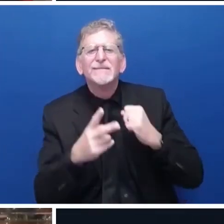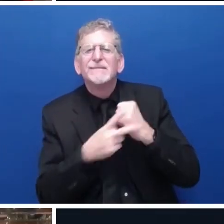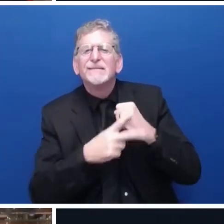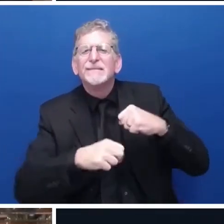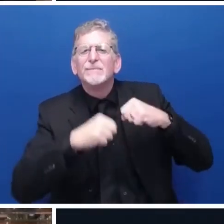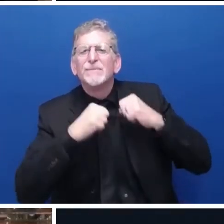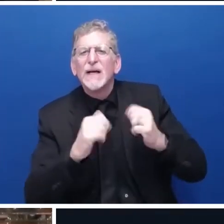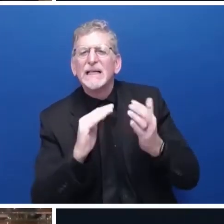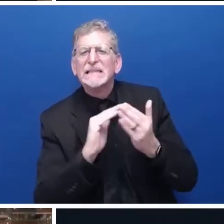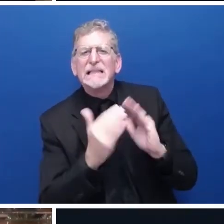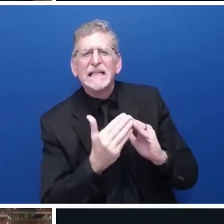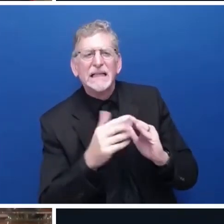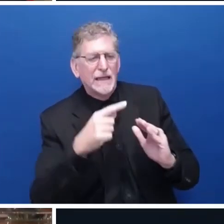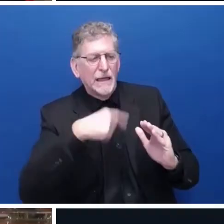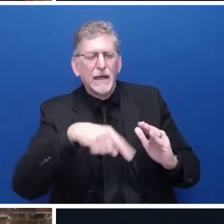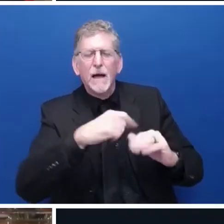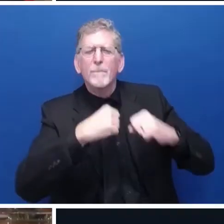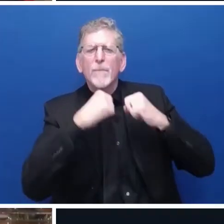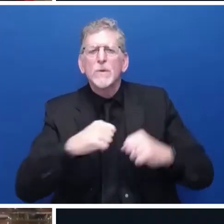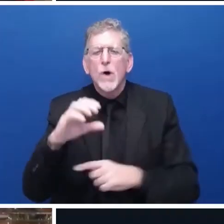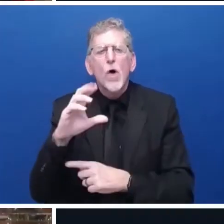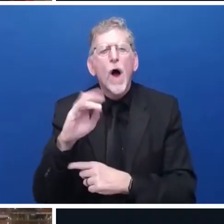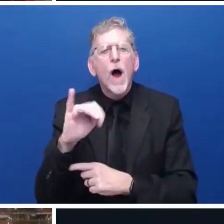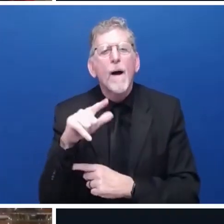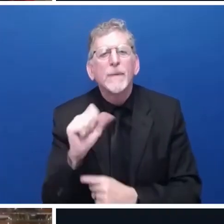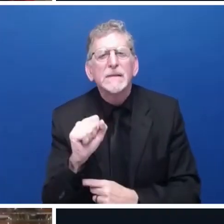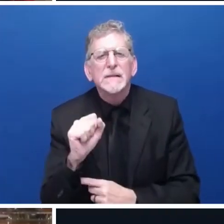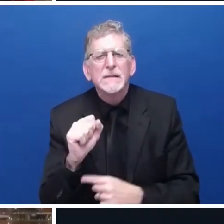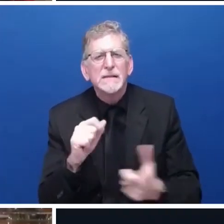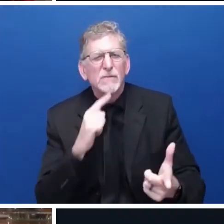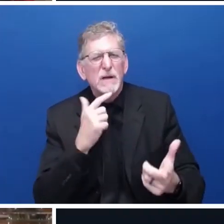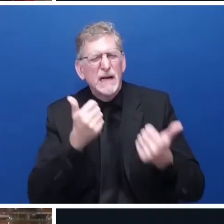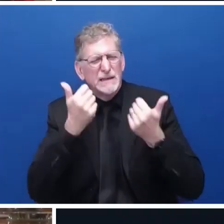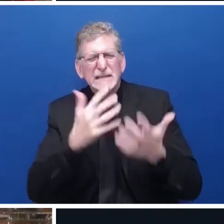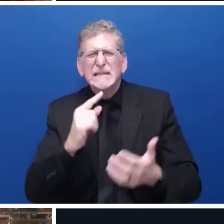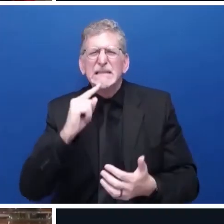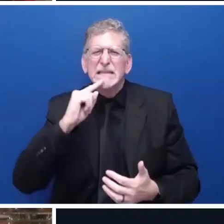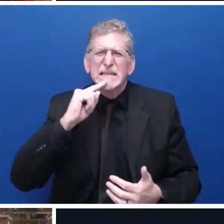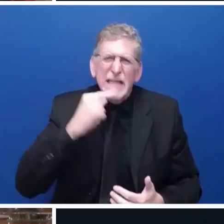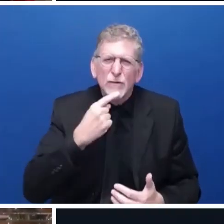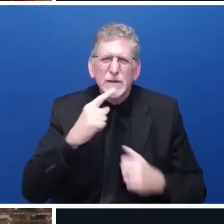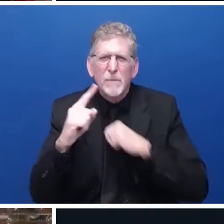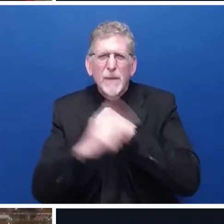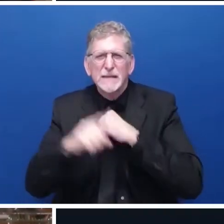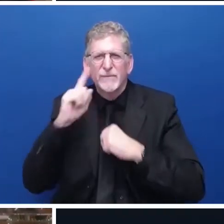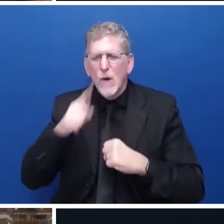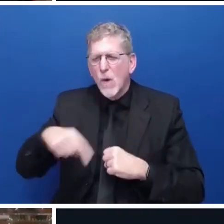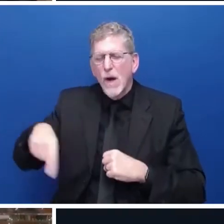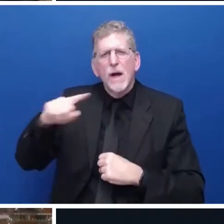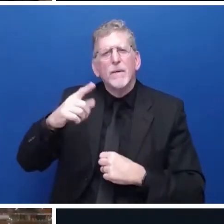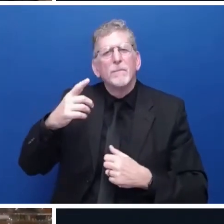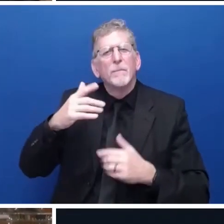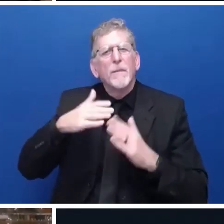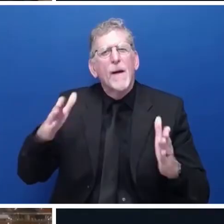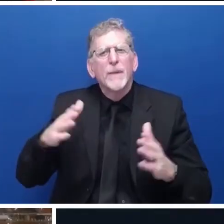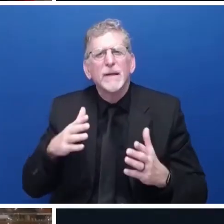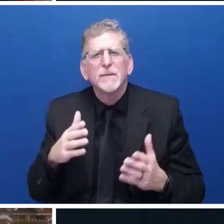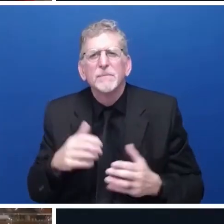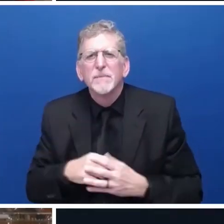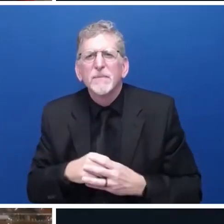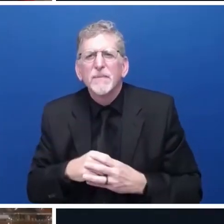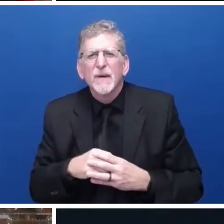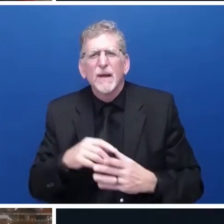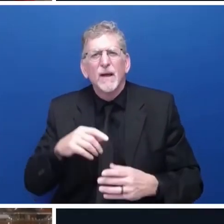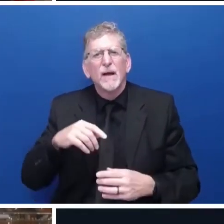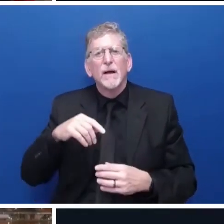penalties for public officials who block the removal of criminal aliens. In many cases, drug lords, murderers all